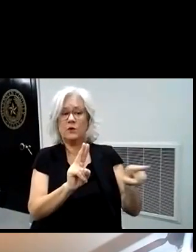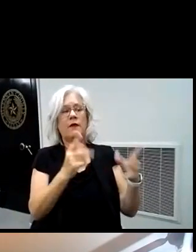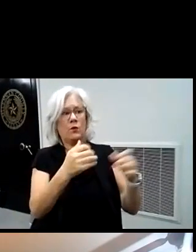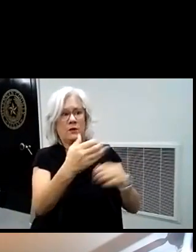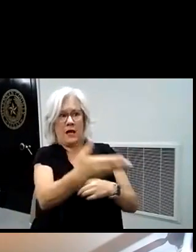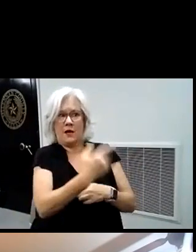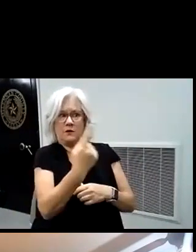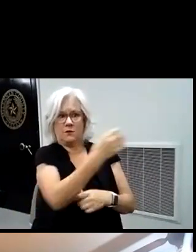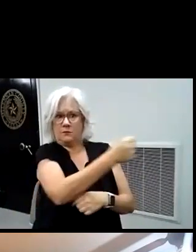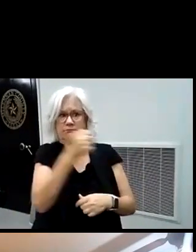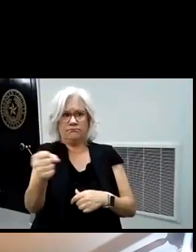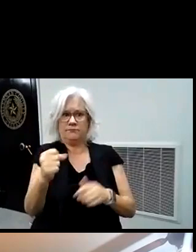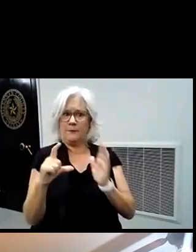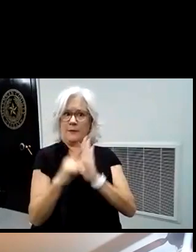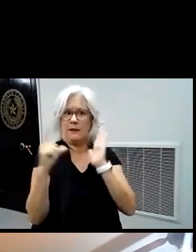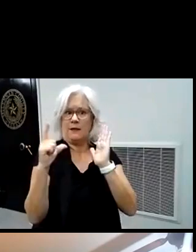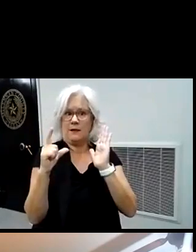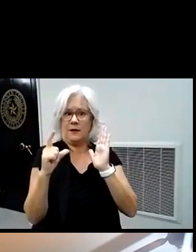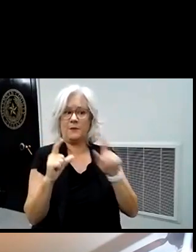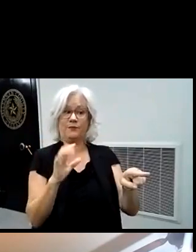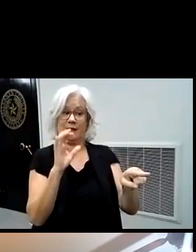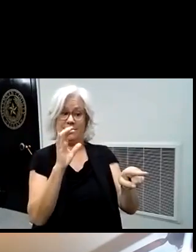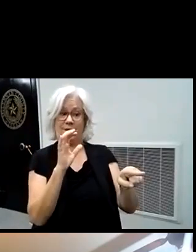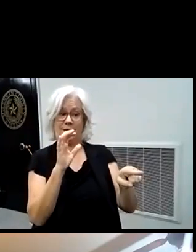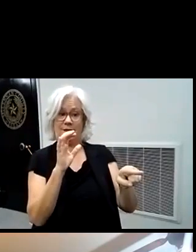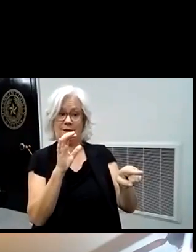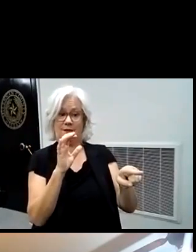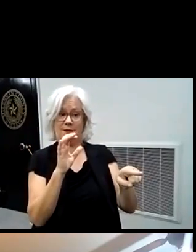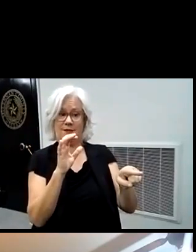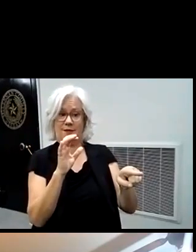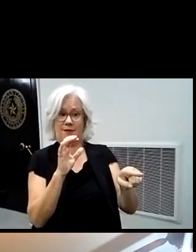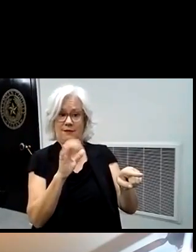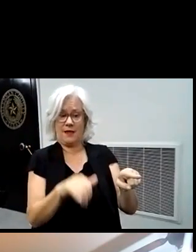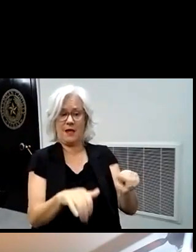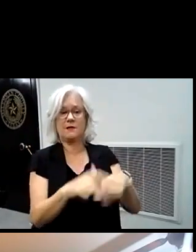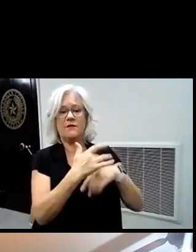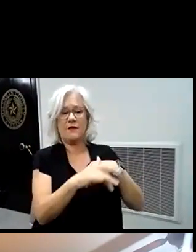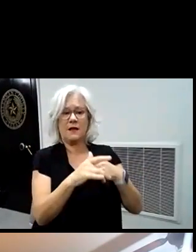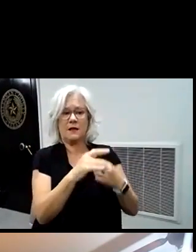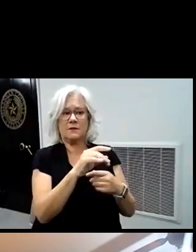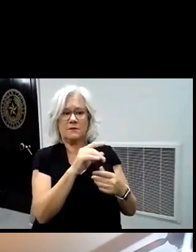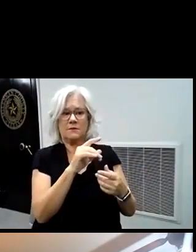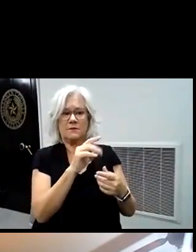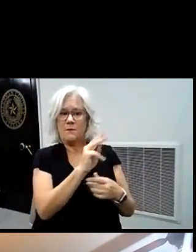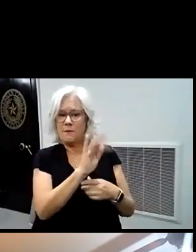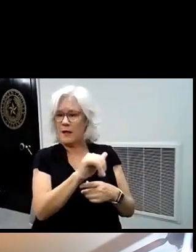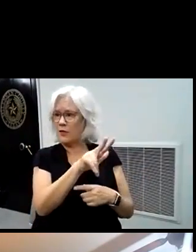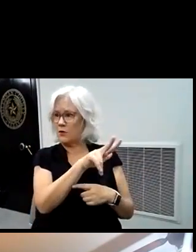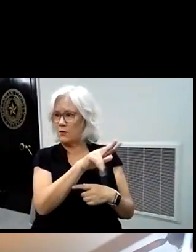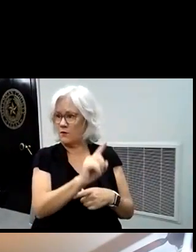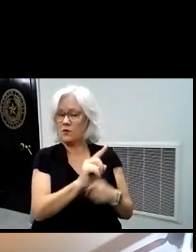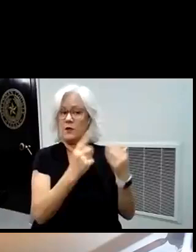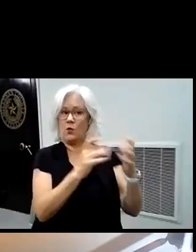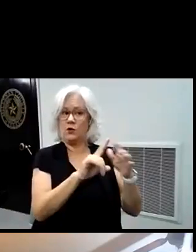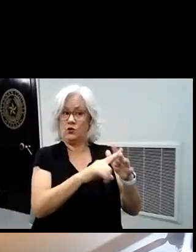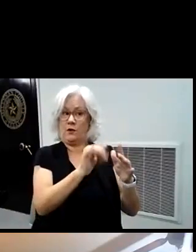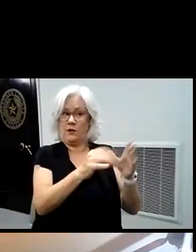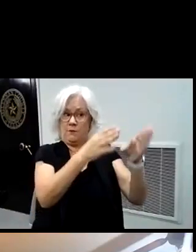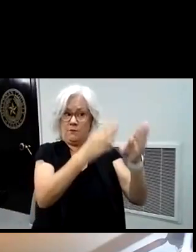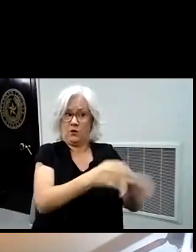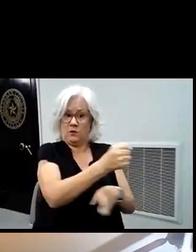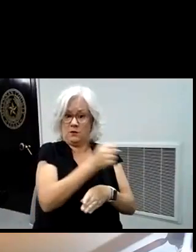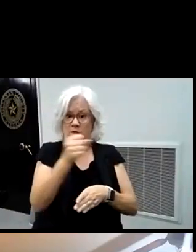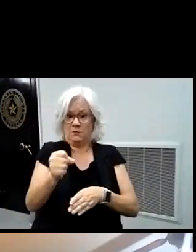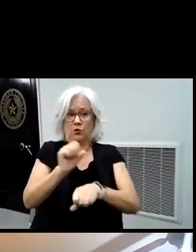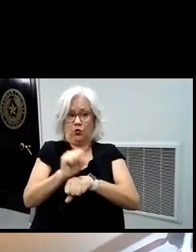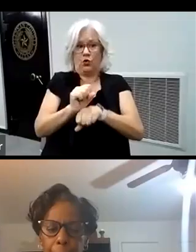Immediately being the position becomes vacant at May 31st, and they would like to be able to fill that slot as of June 1st.